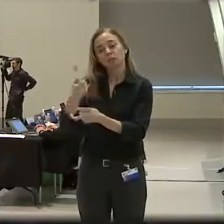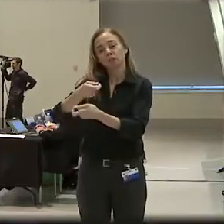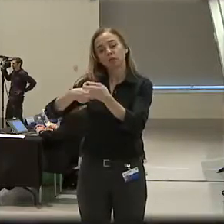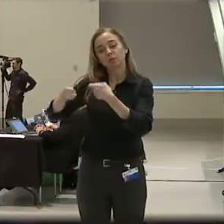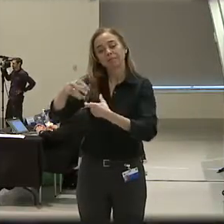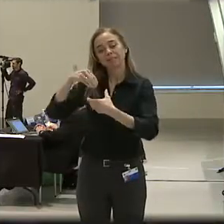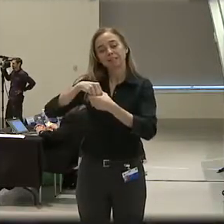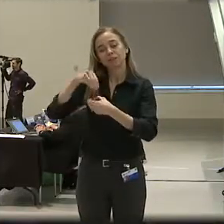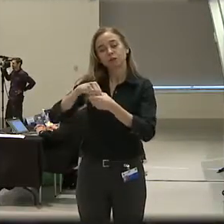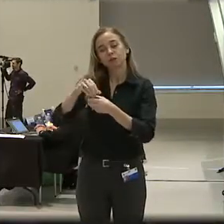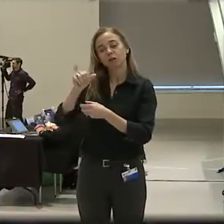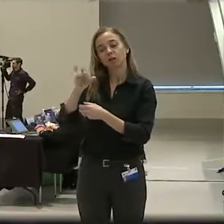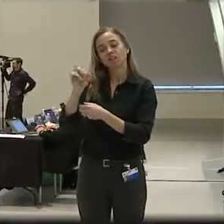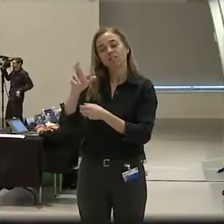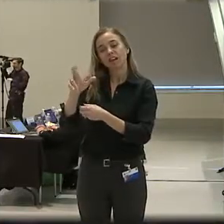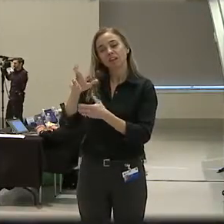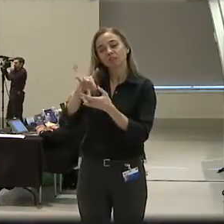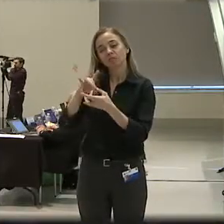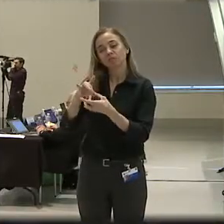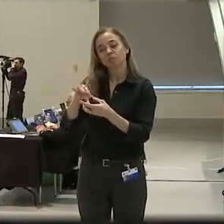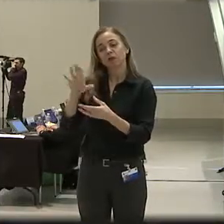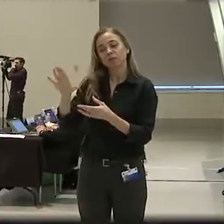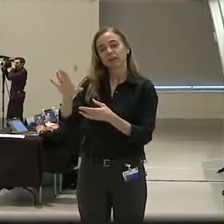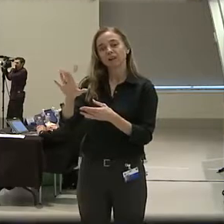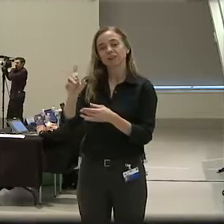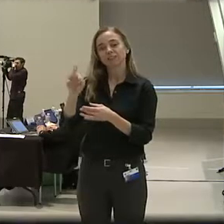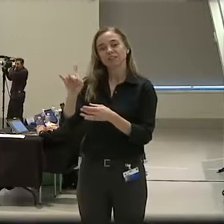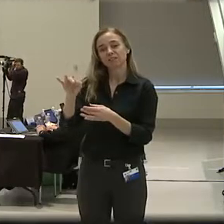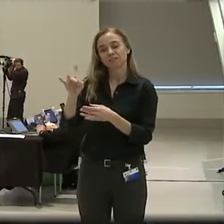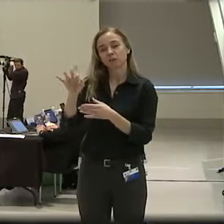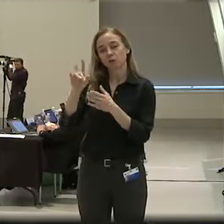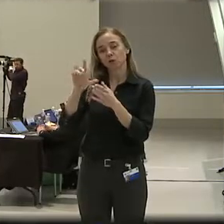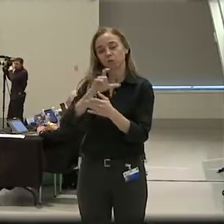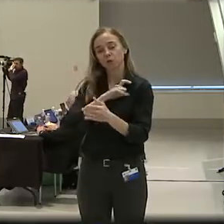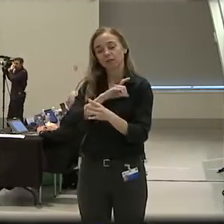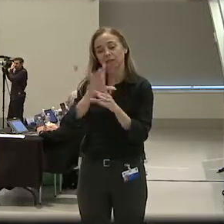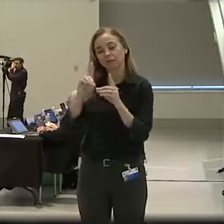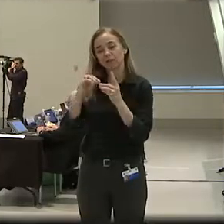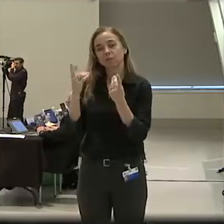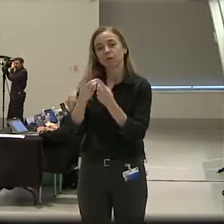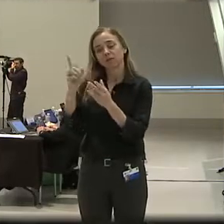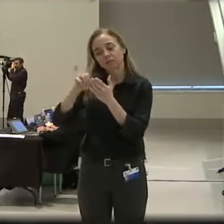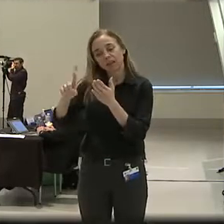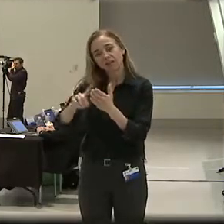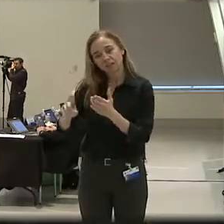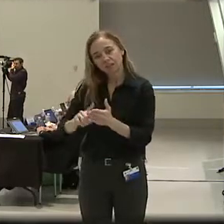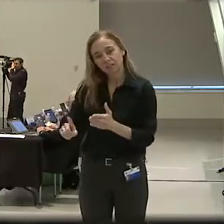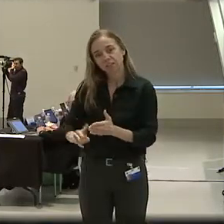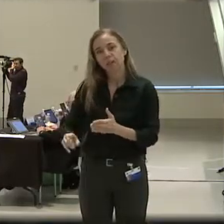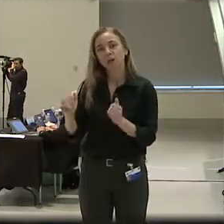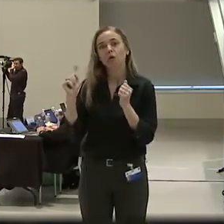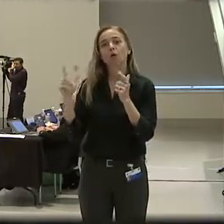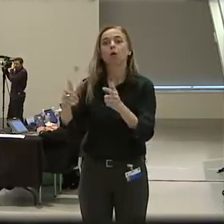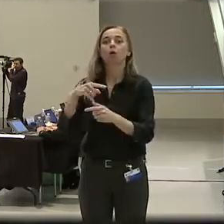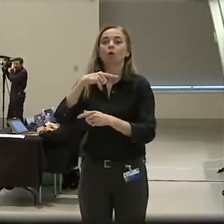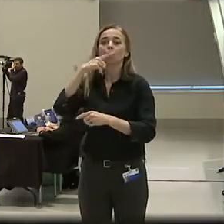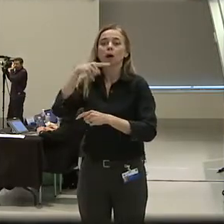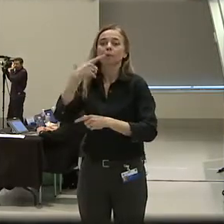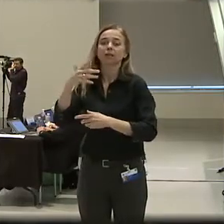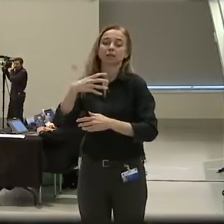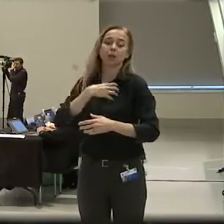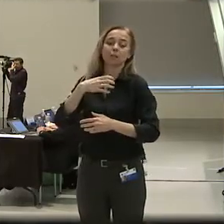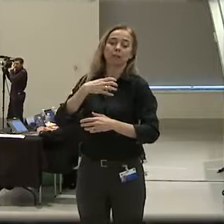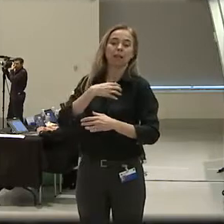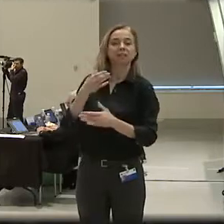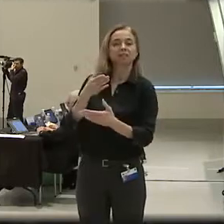function of the San Francisco Police Department. They're the primary investigative entity for public complaints or allegations